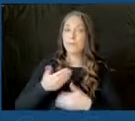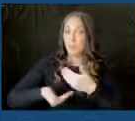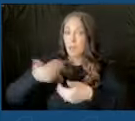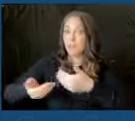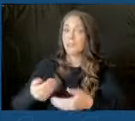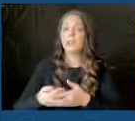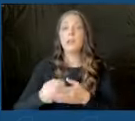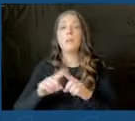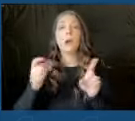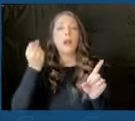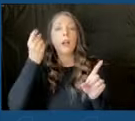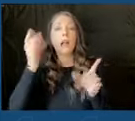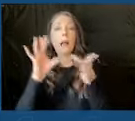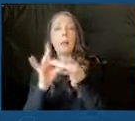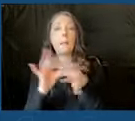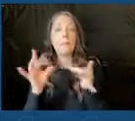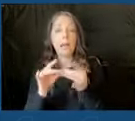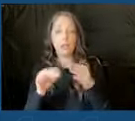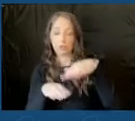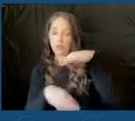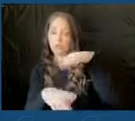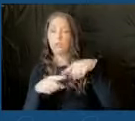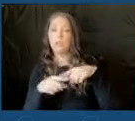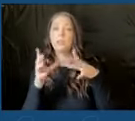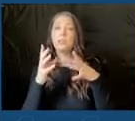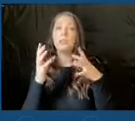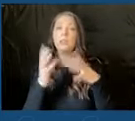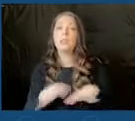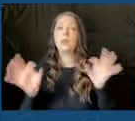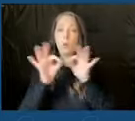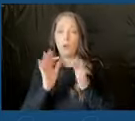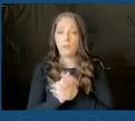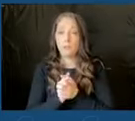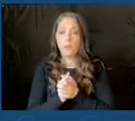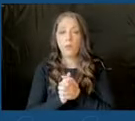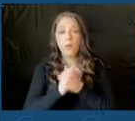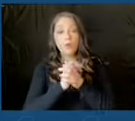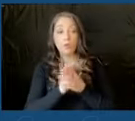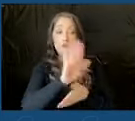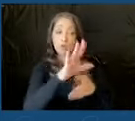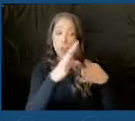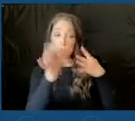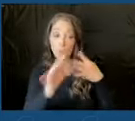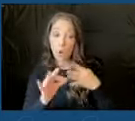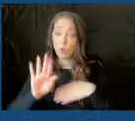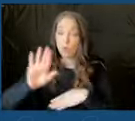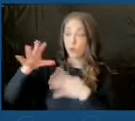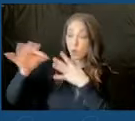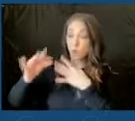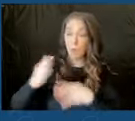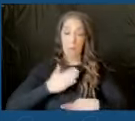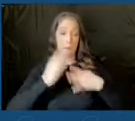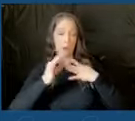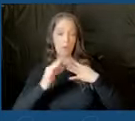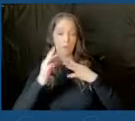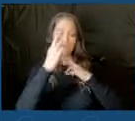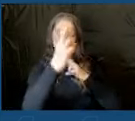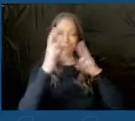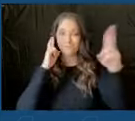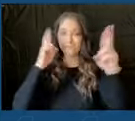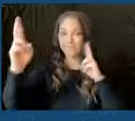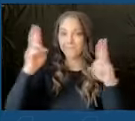at the bottom is very important. Let's respect each other's choices. What that means is you choose not to have a